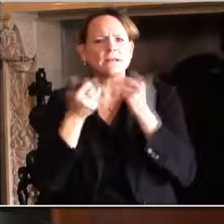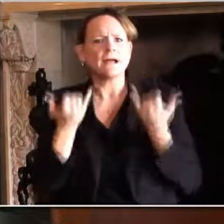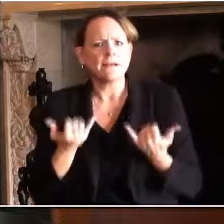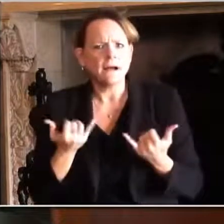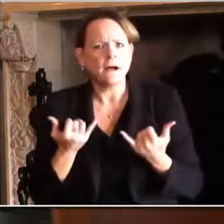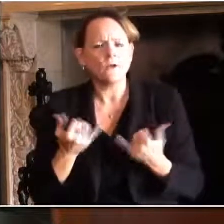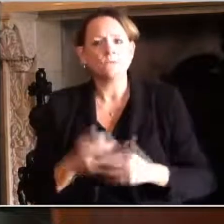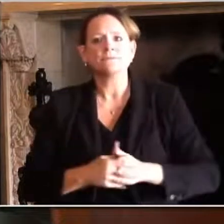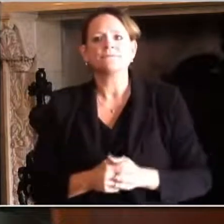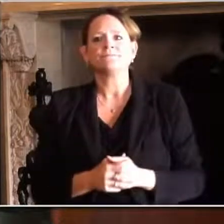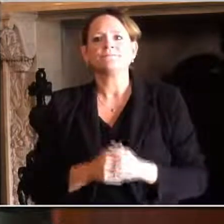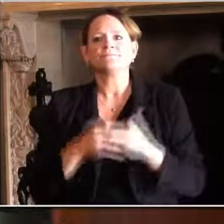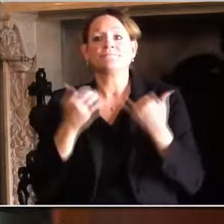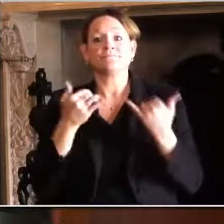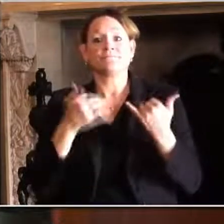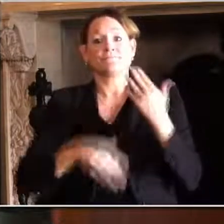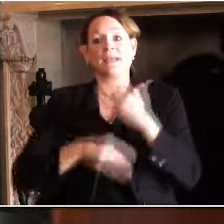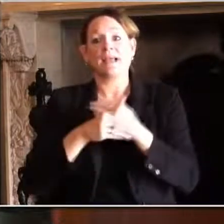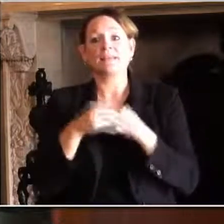have added